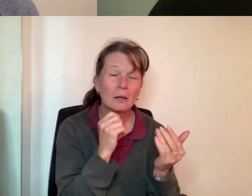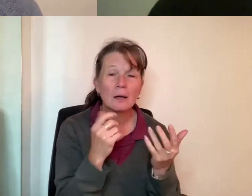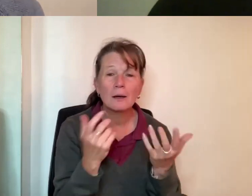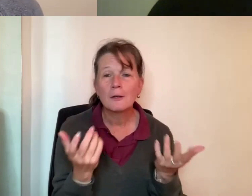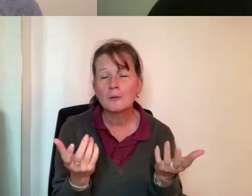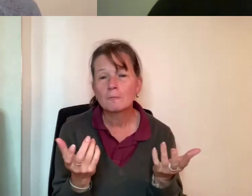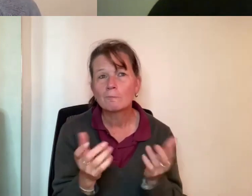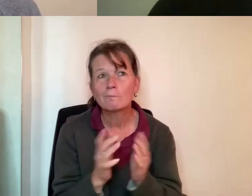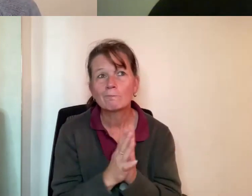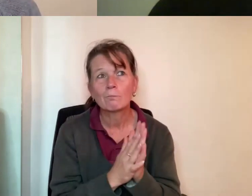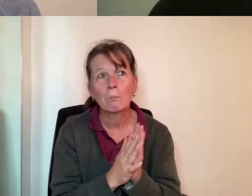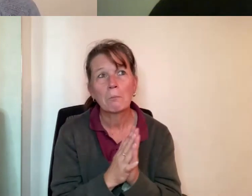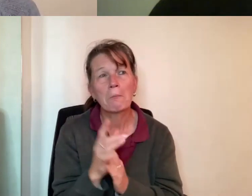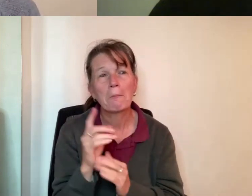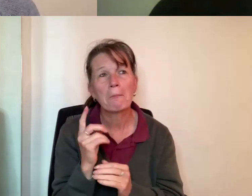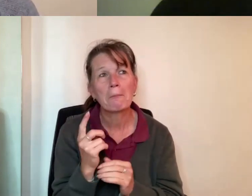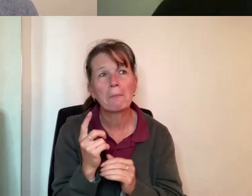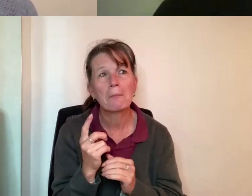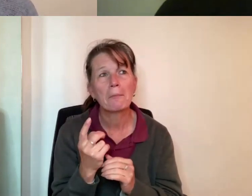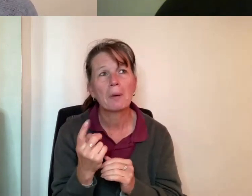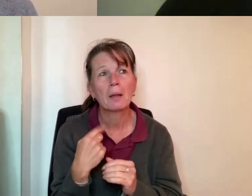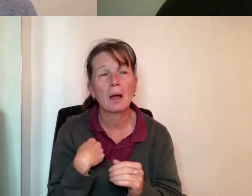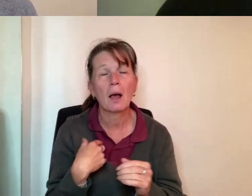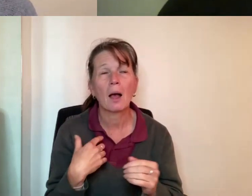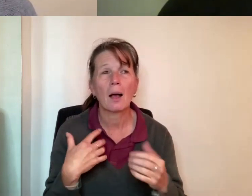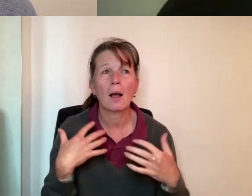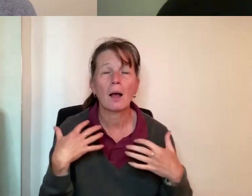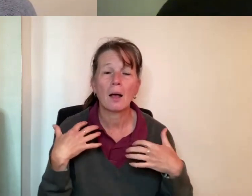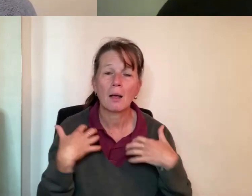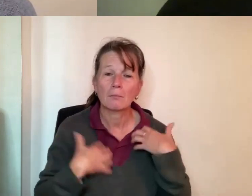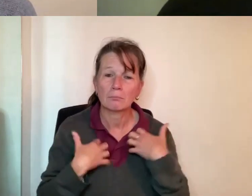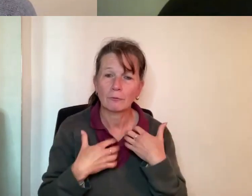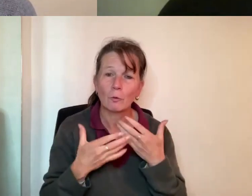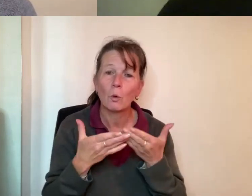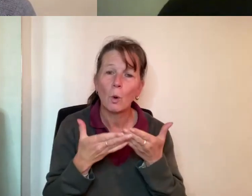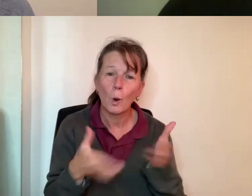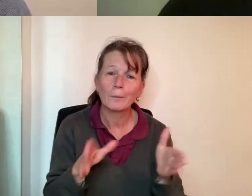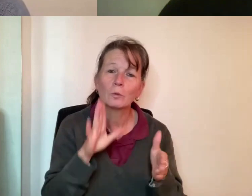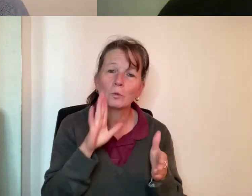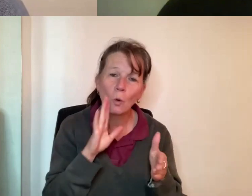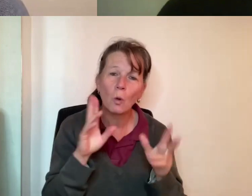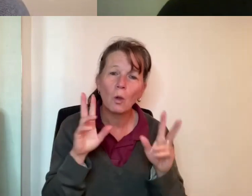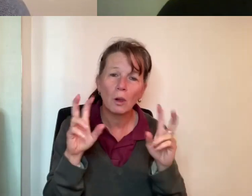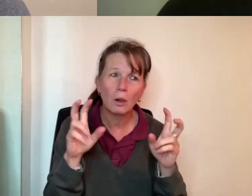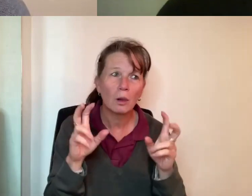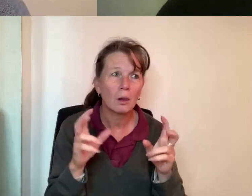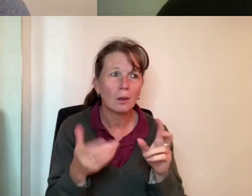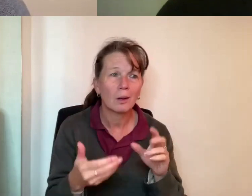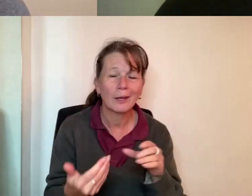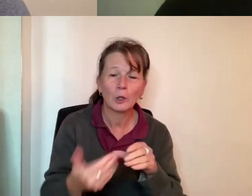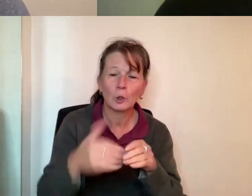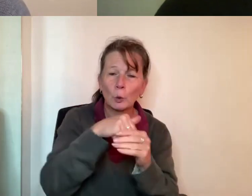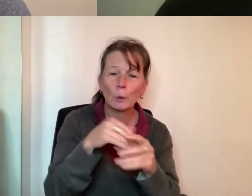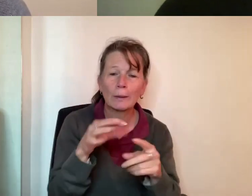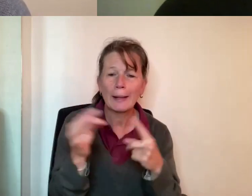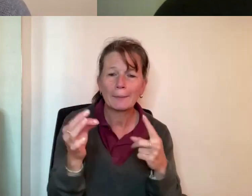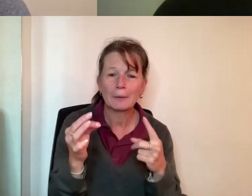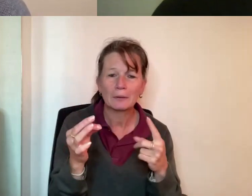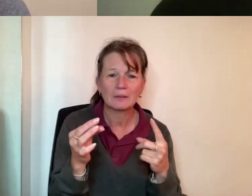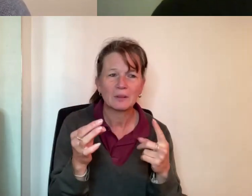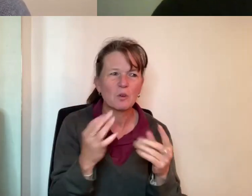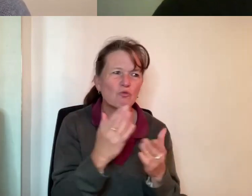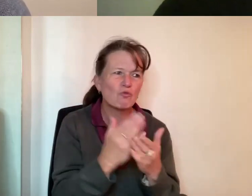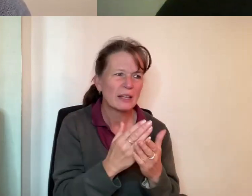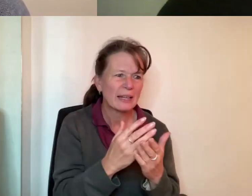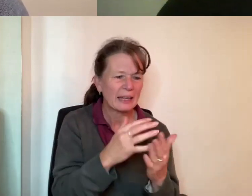I suppose I'm keen for the open call also to have an element of, well, we don't know what we're looking for.